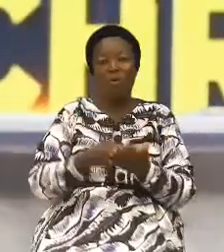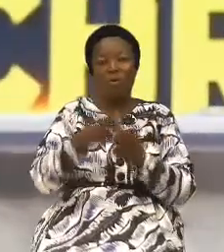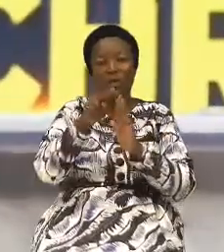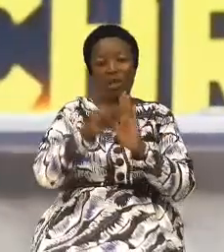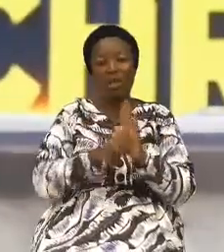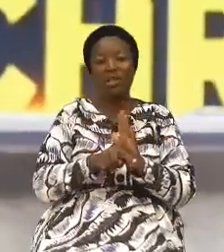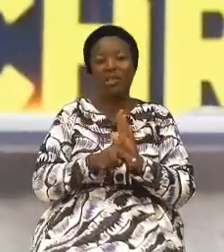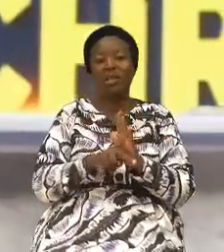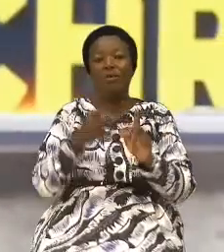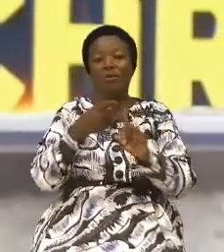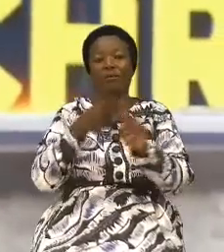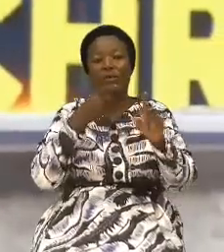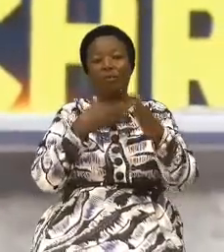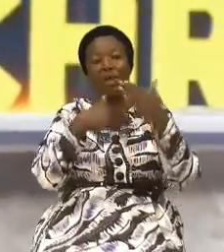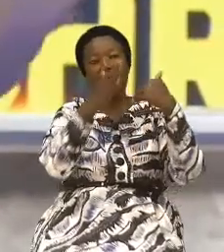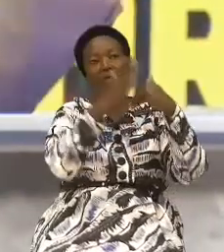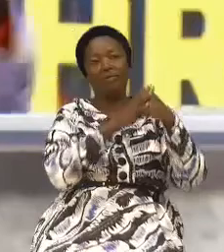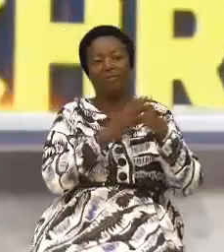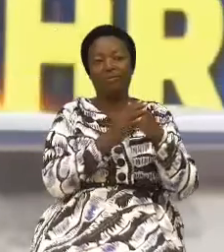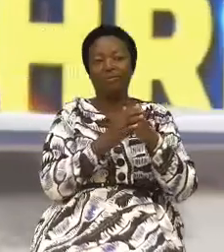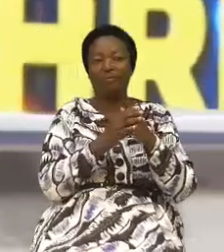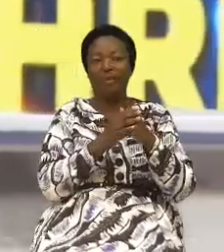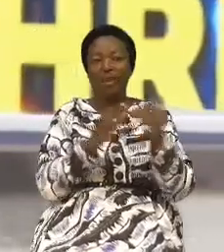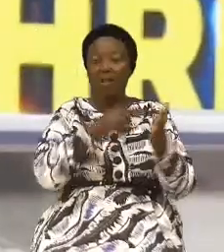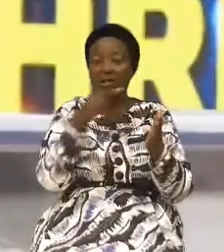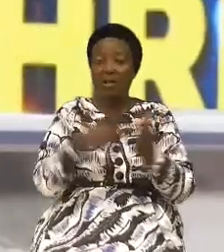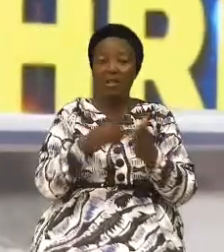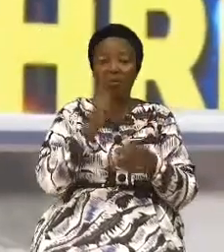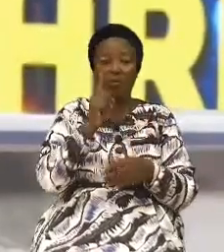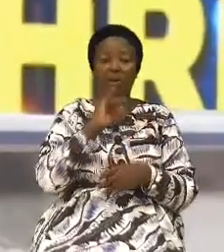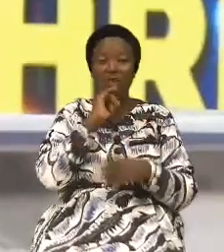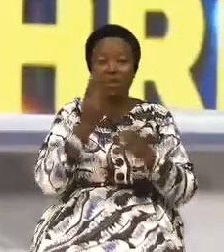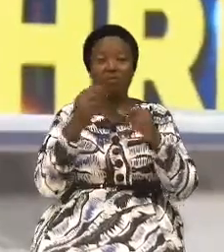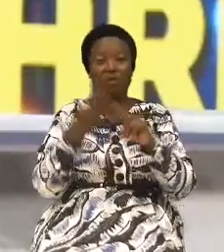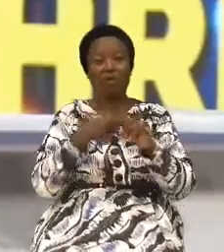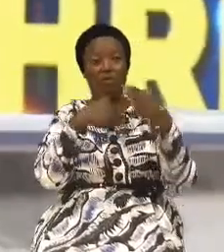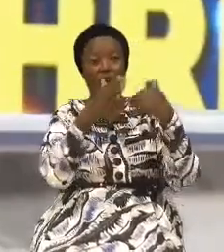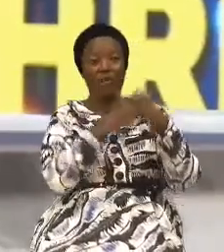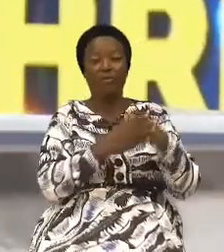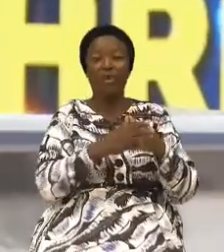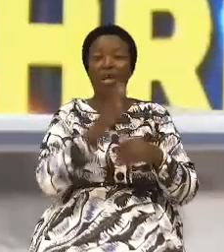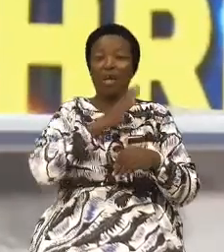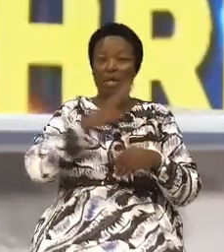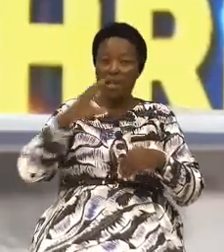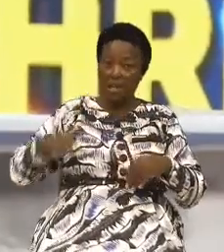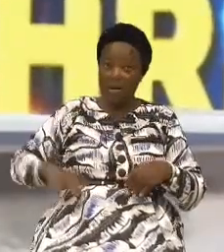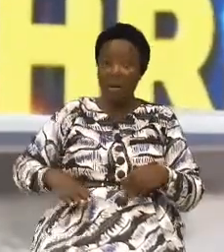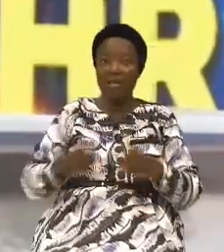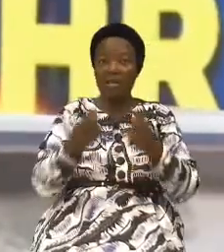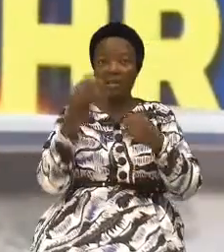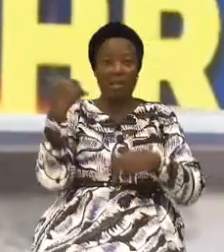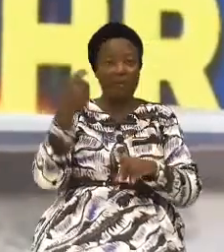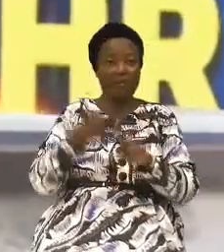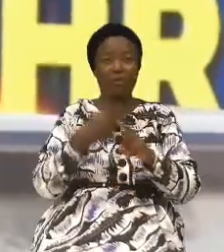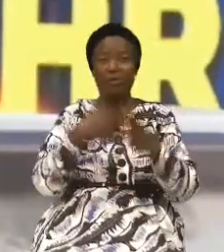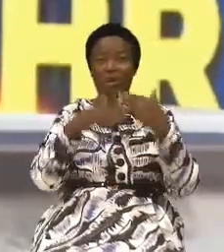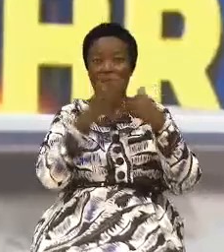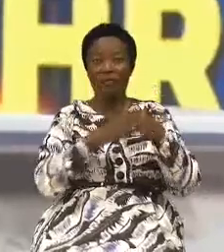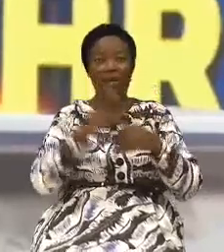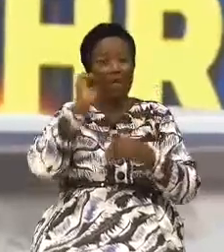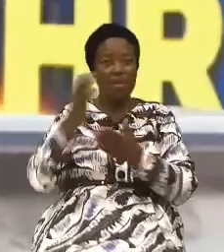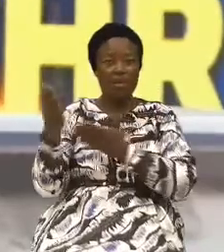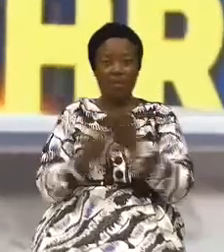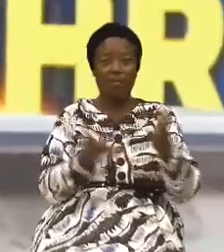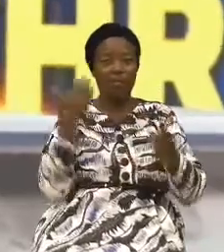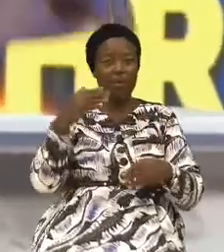from heaven. This one is coming from heaven. Christ came from heaven. He brought healing